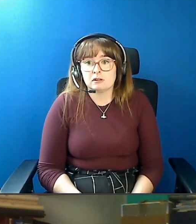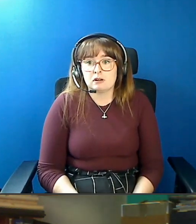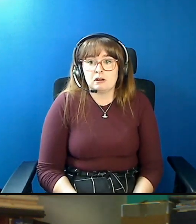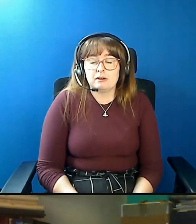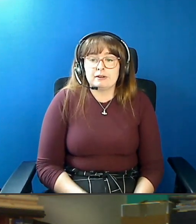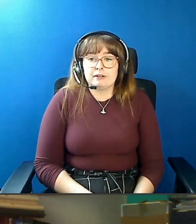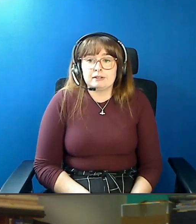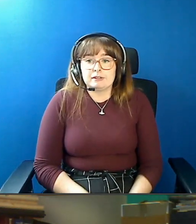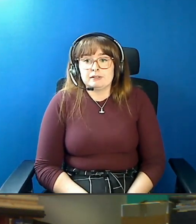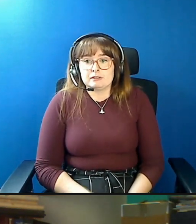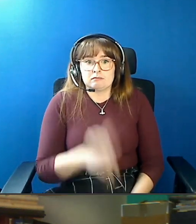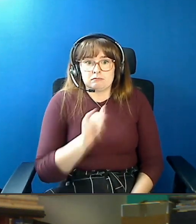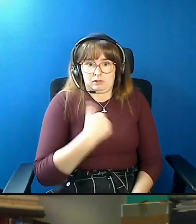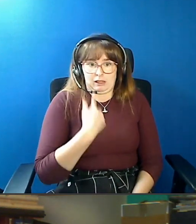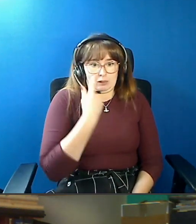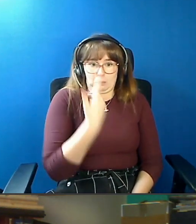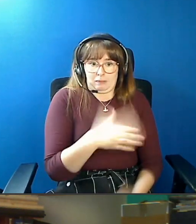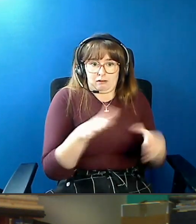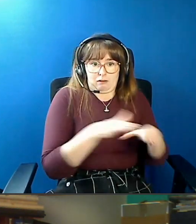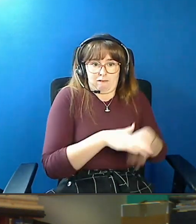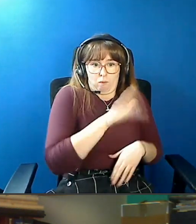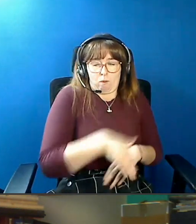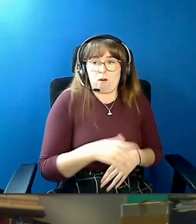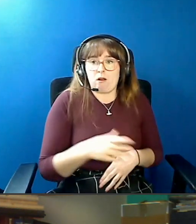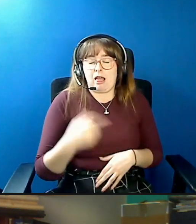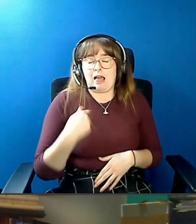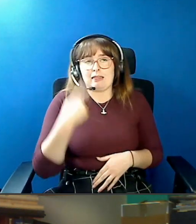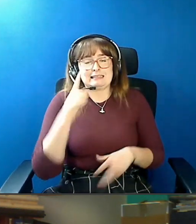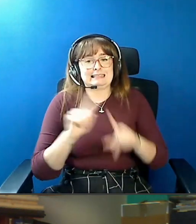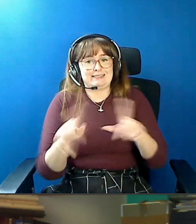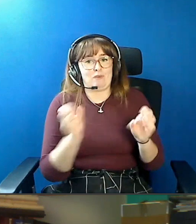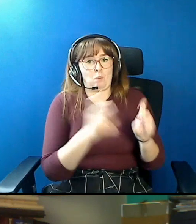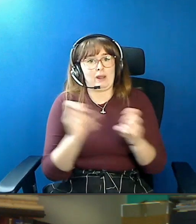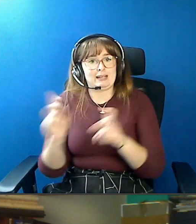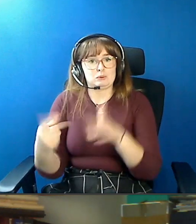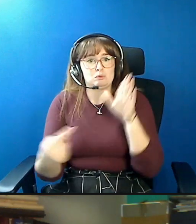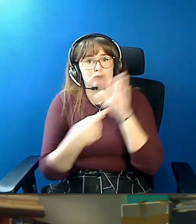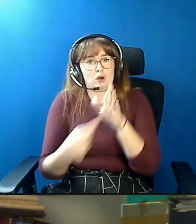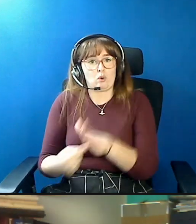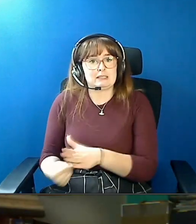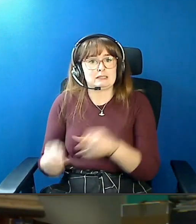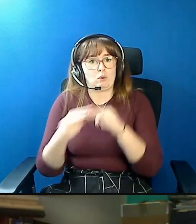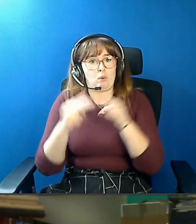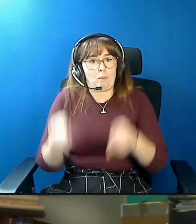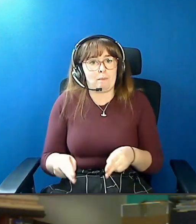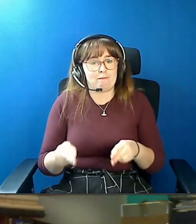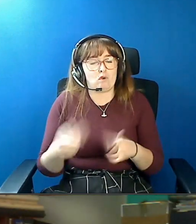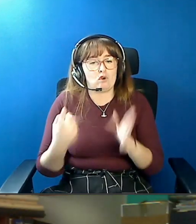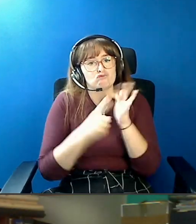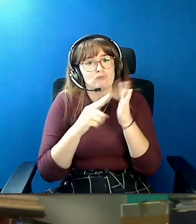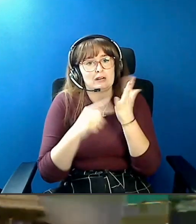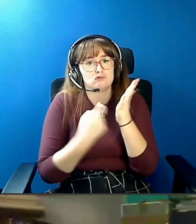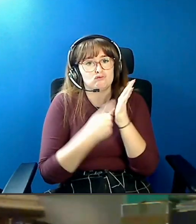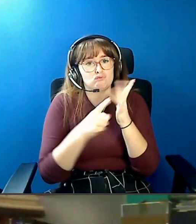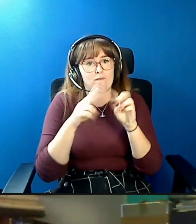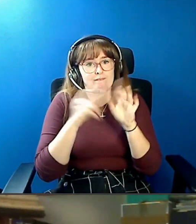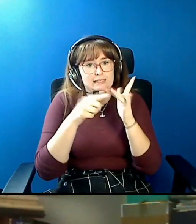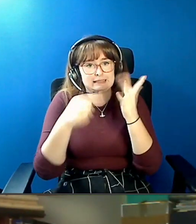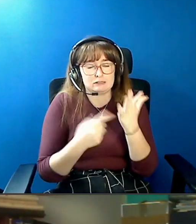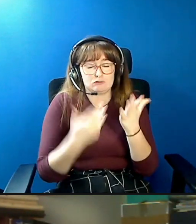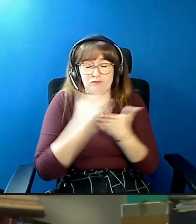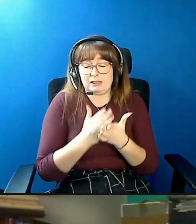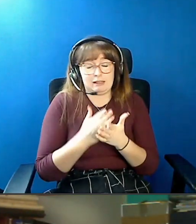think you covered a lot there, Gordon. I would say there's different ways to prioritize homes for retrofit. It's going to vary by tenure.